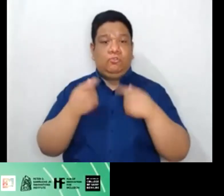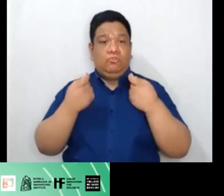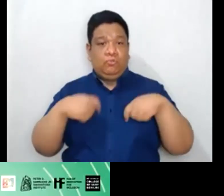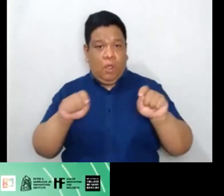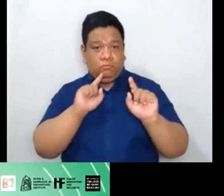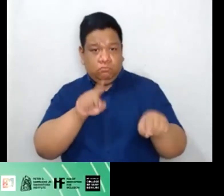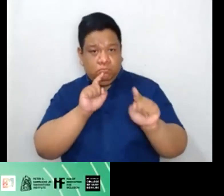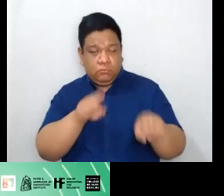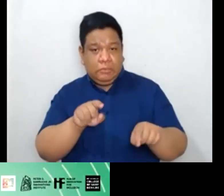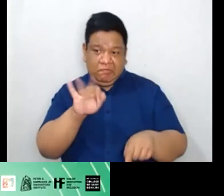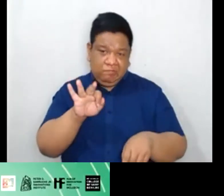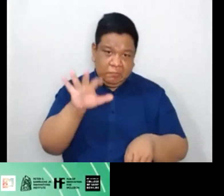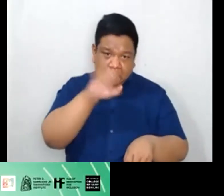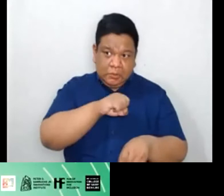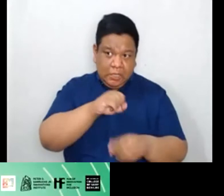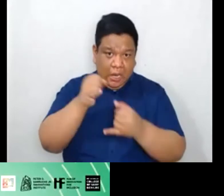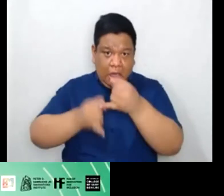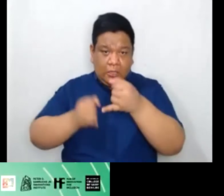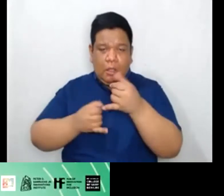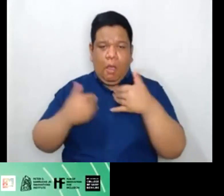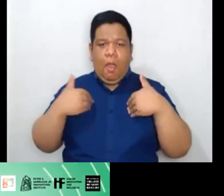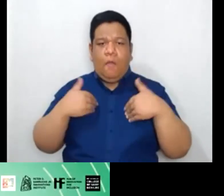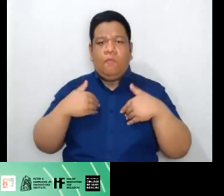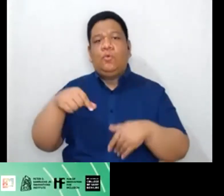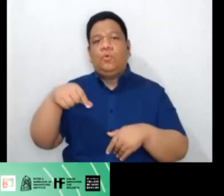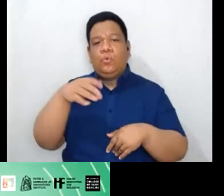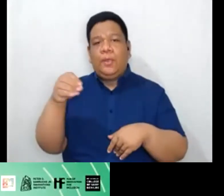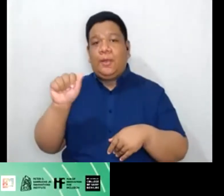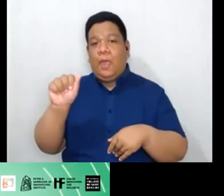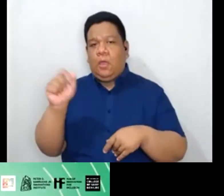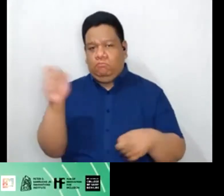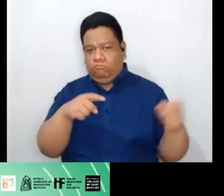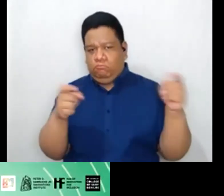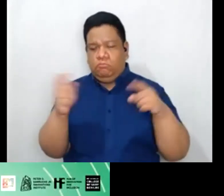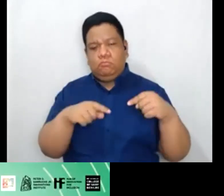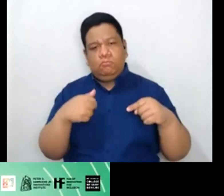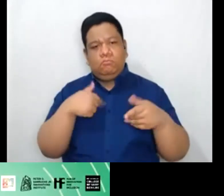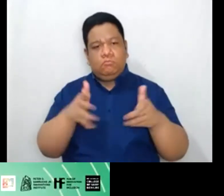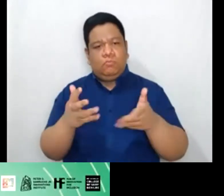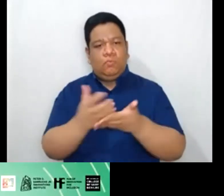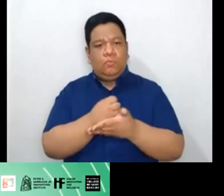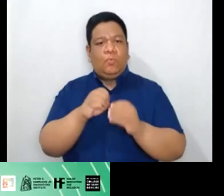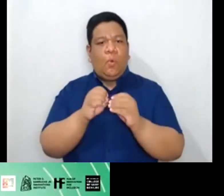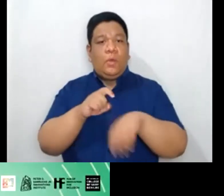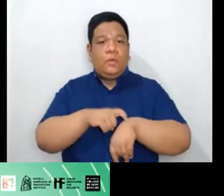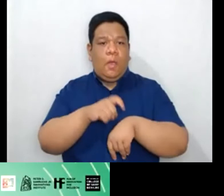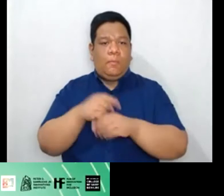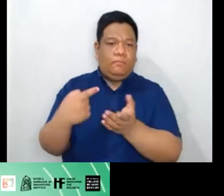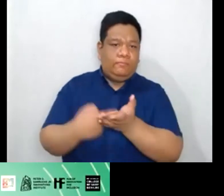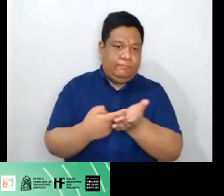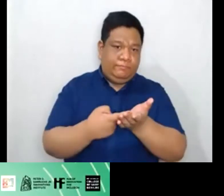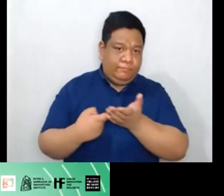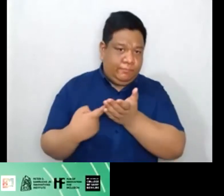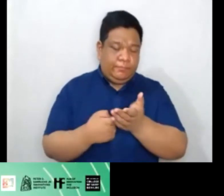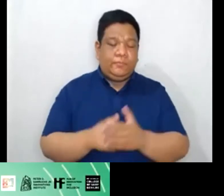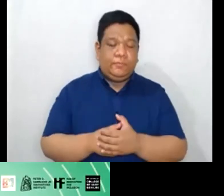And if not, at the very end, we'll be having a Q&A portion, and I've chosen to allot more time so we can tackle these questions. This